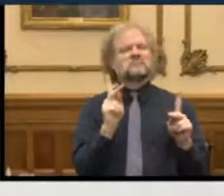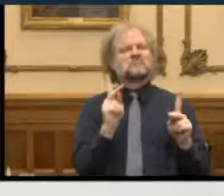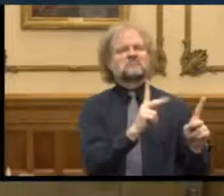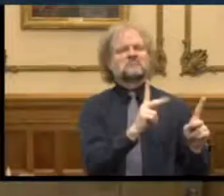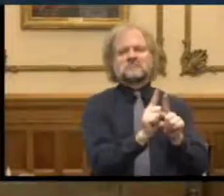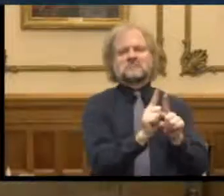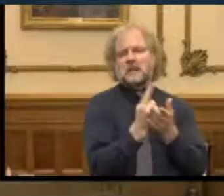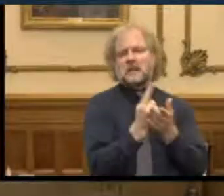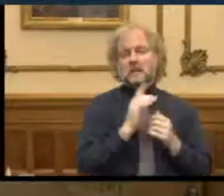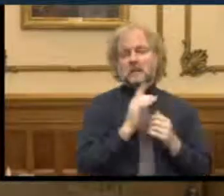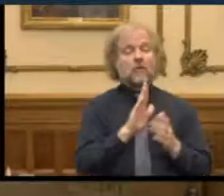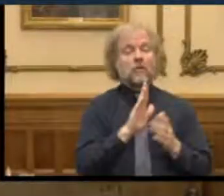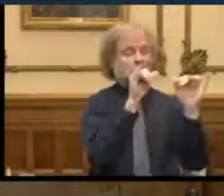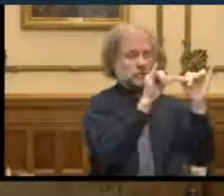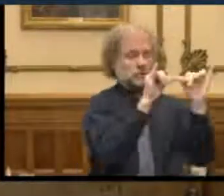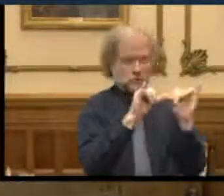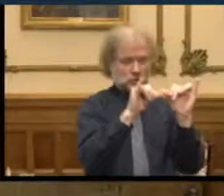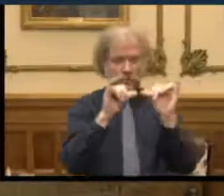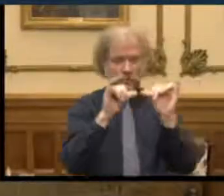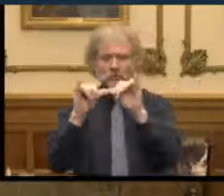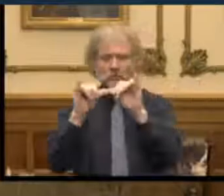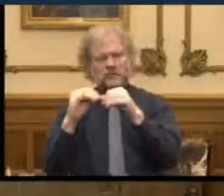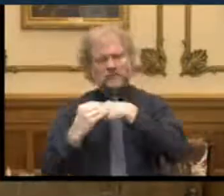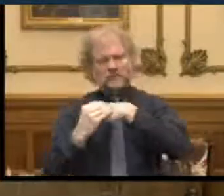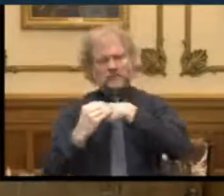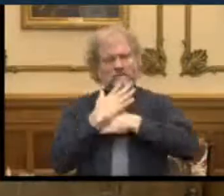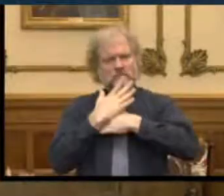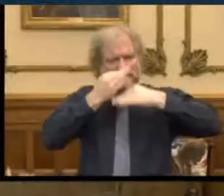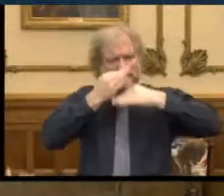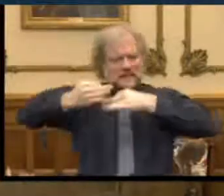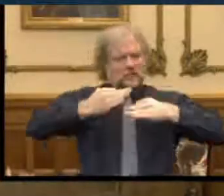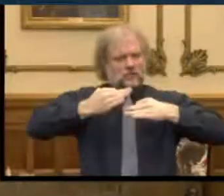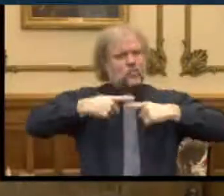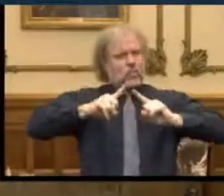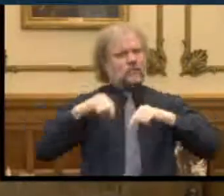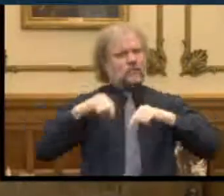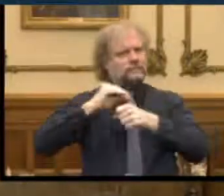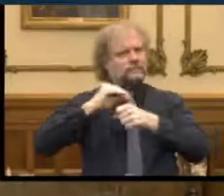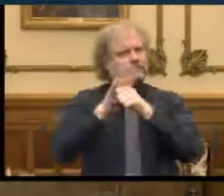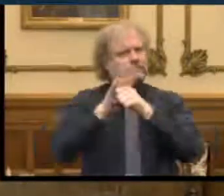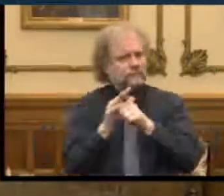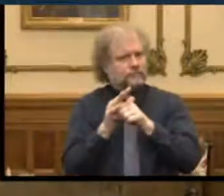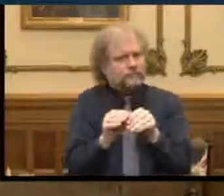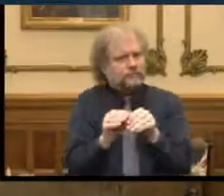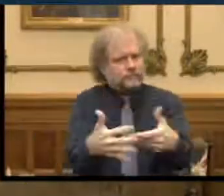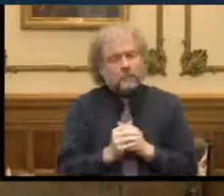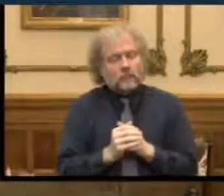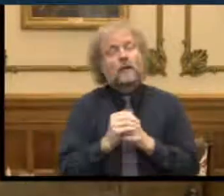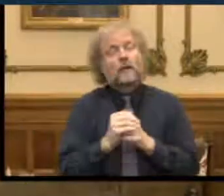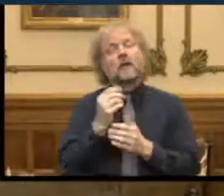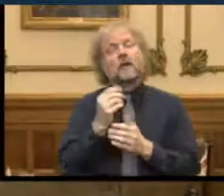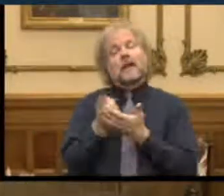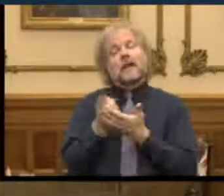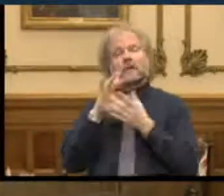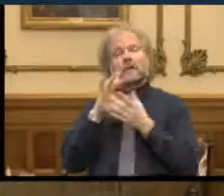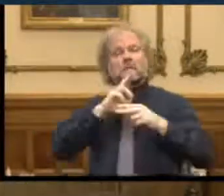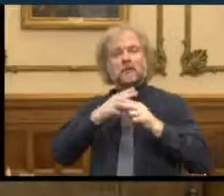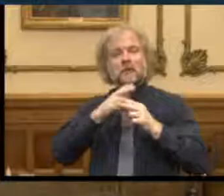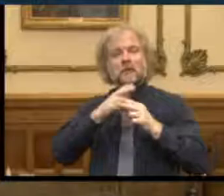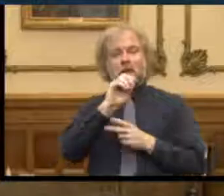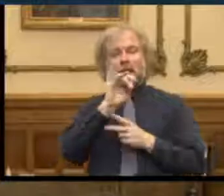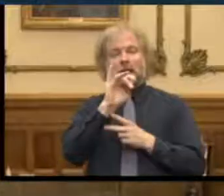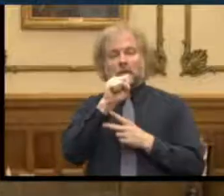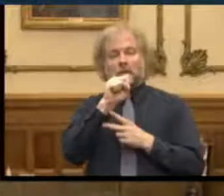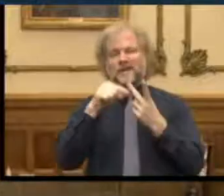of these metrics have informed the decisions that we have made throughout this pandemic. But as I noted last week, we know that counties, and